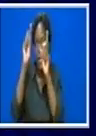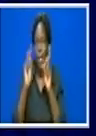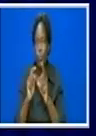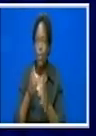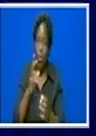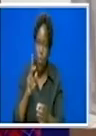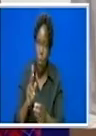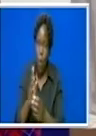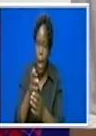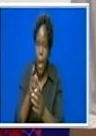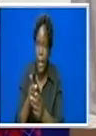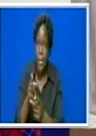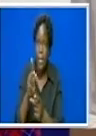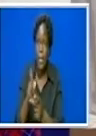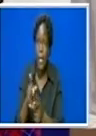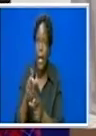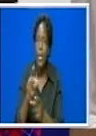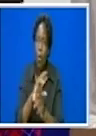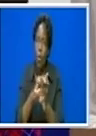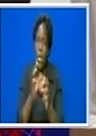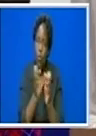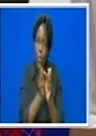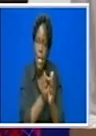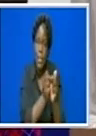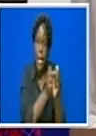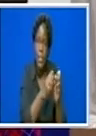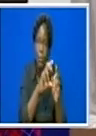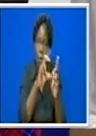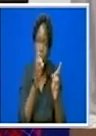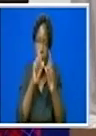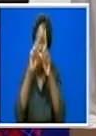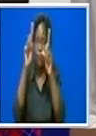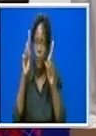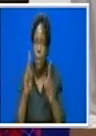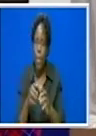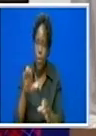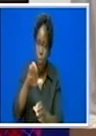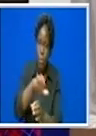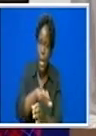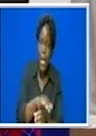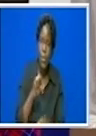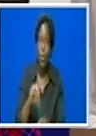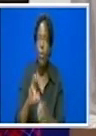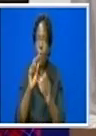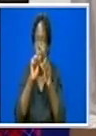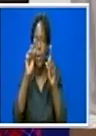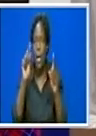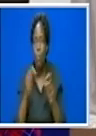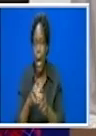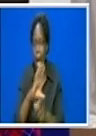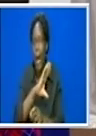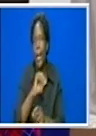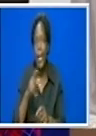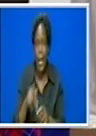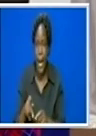it according to the size of your frame. You place your frame and cut it according to the size of the